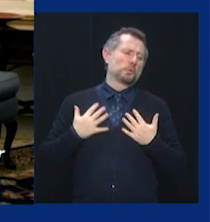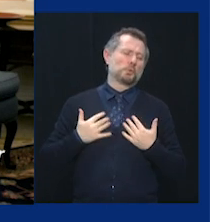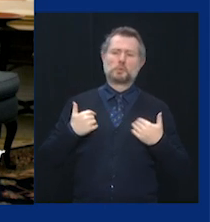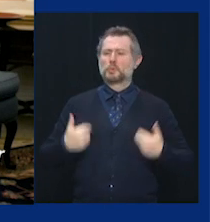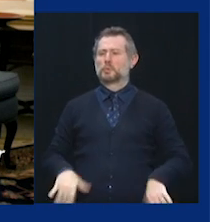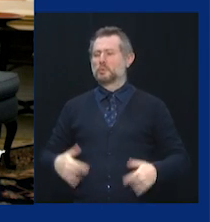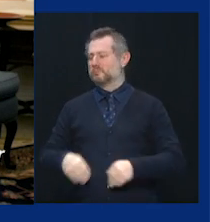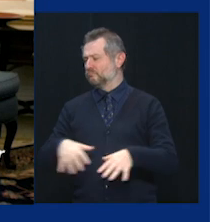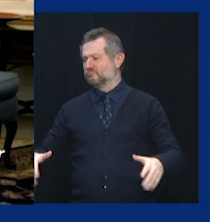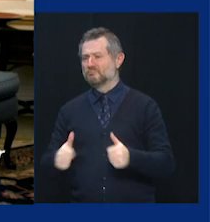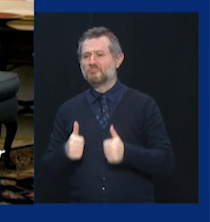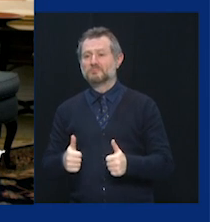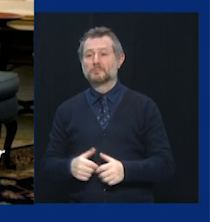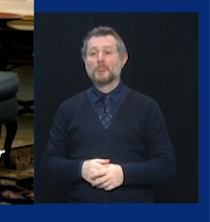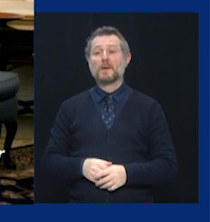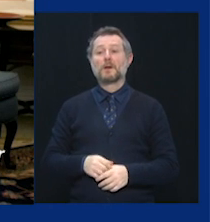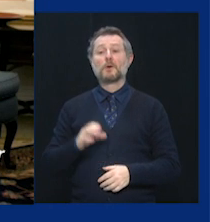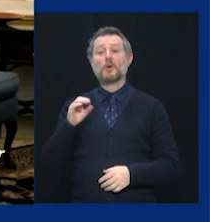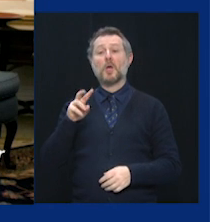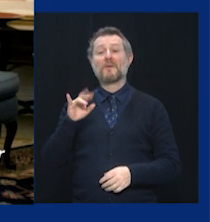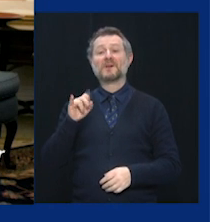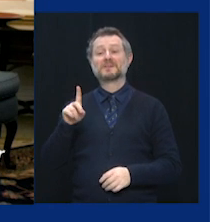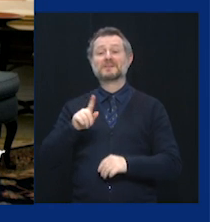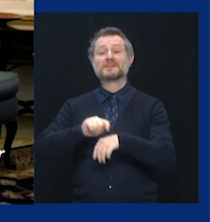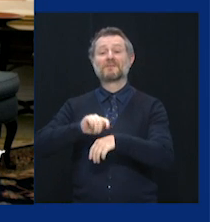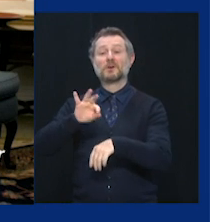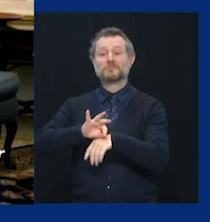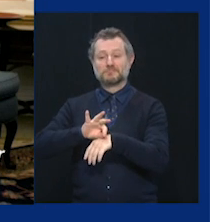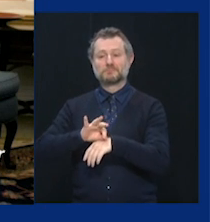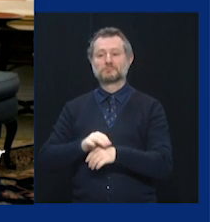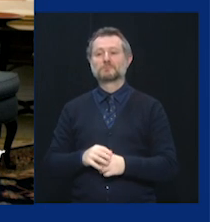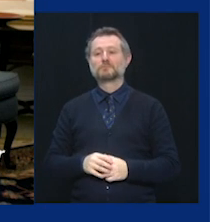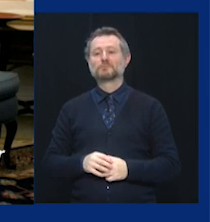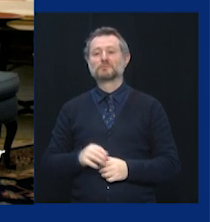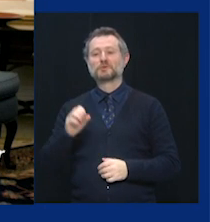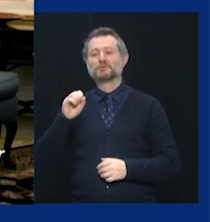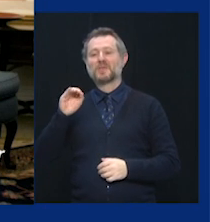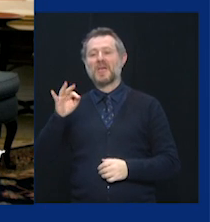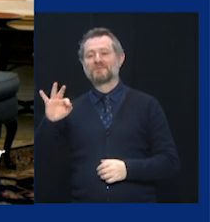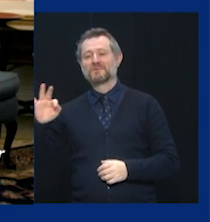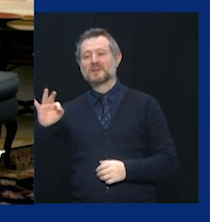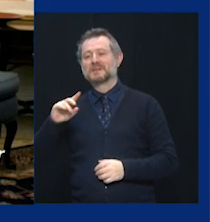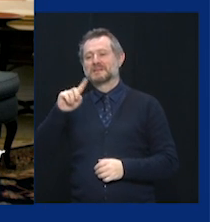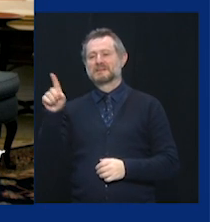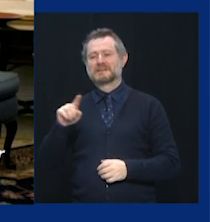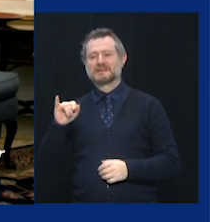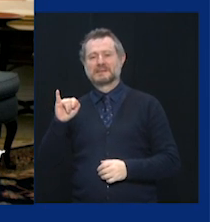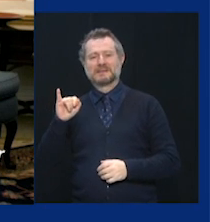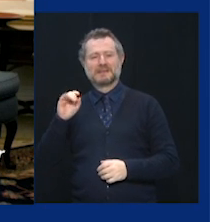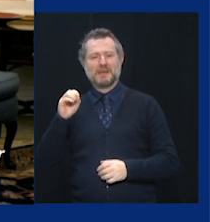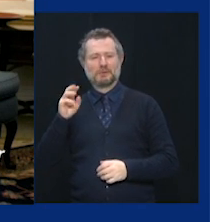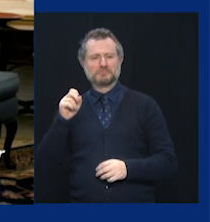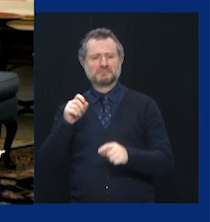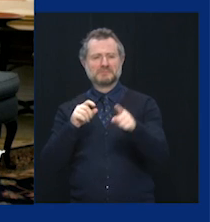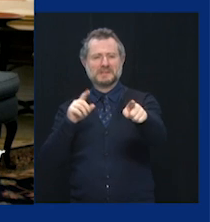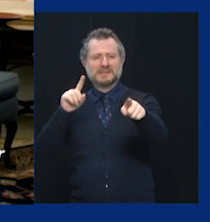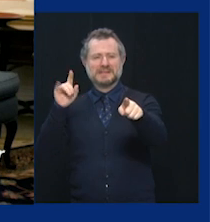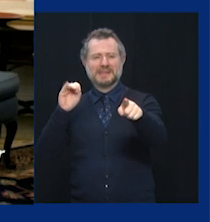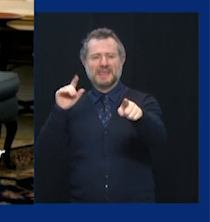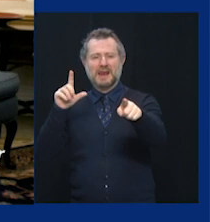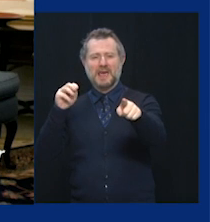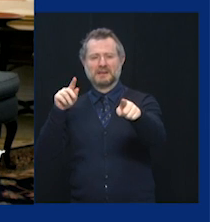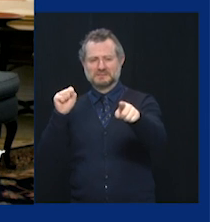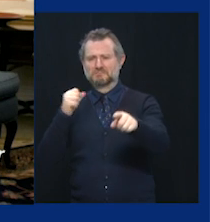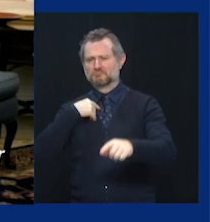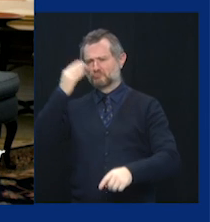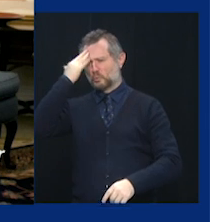force coordinator is Jeff Zients. Jeff, I've known for 20 years. He is a true